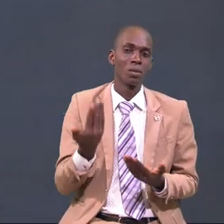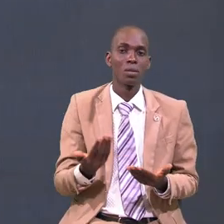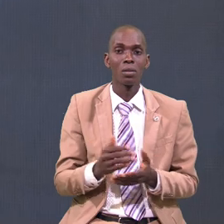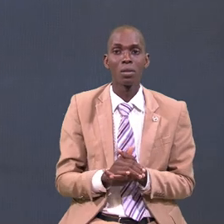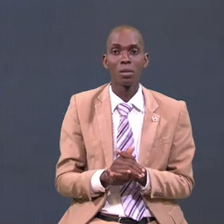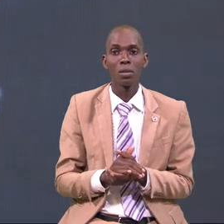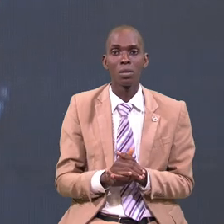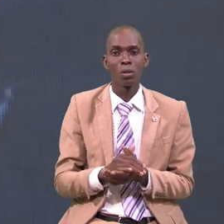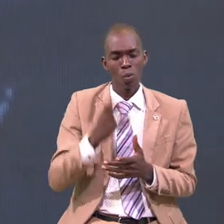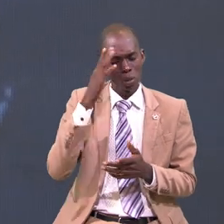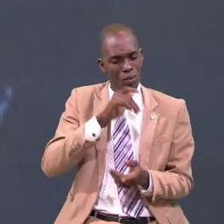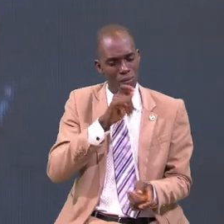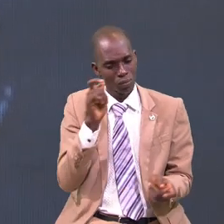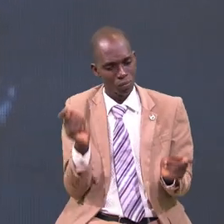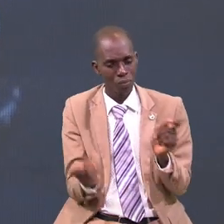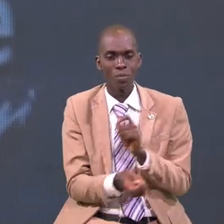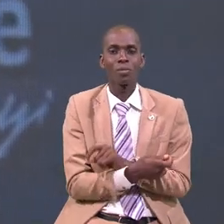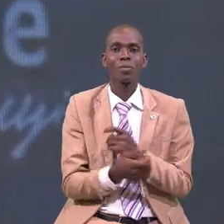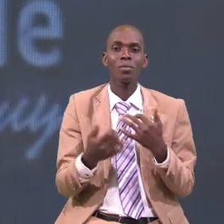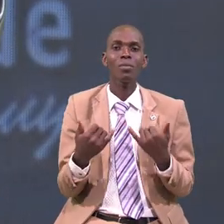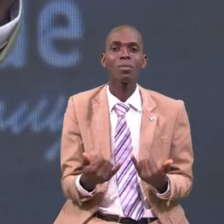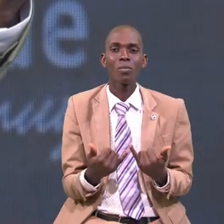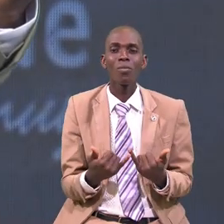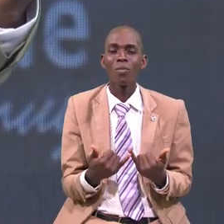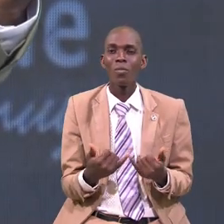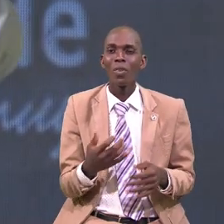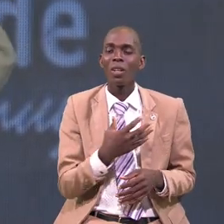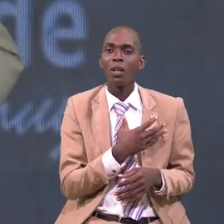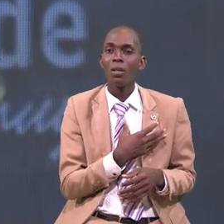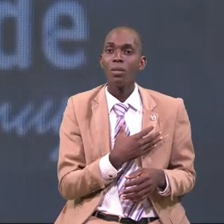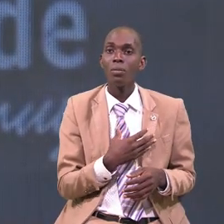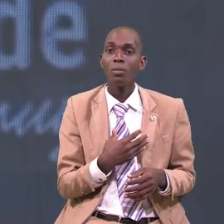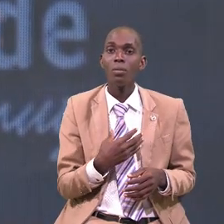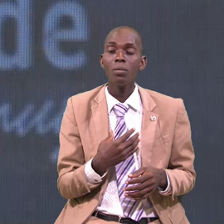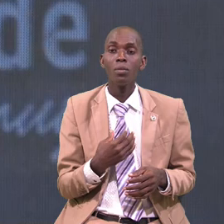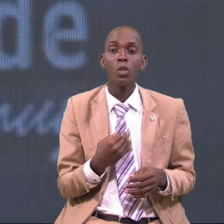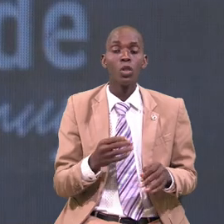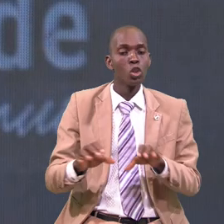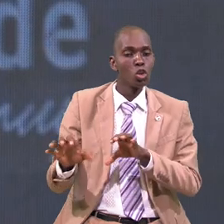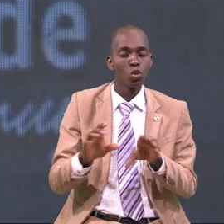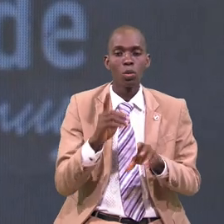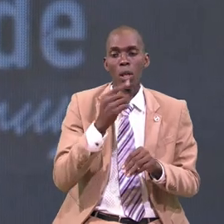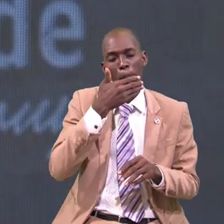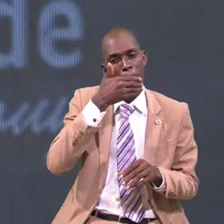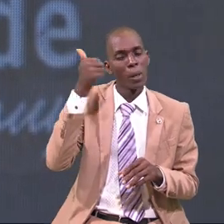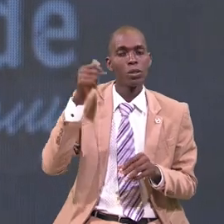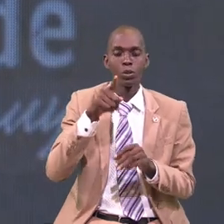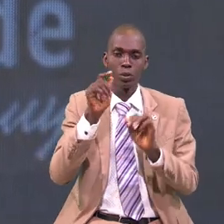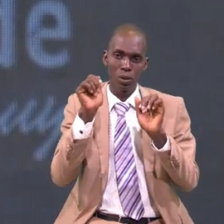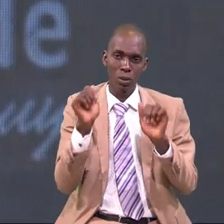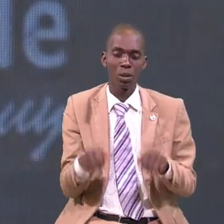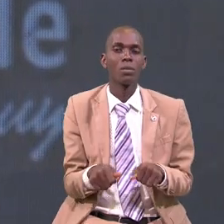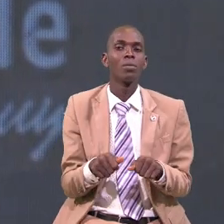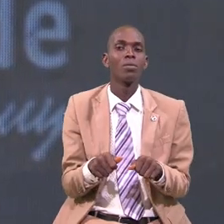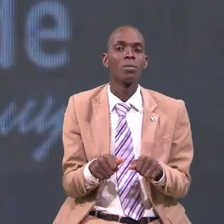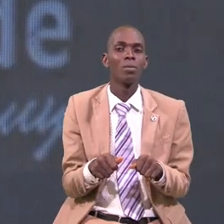Turn over a new leaf. Those sins are still there. Do the best you can.